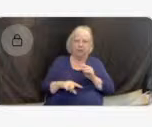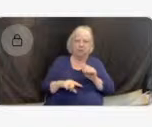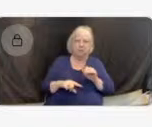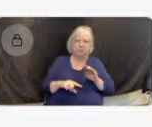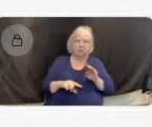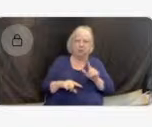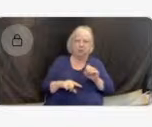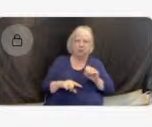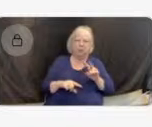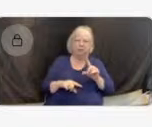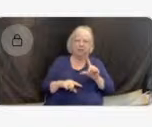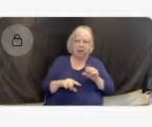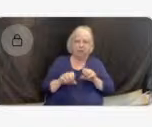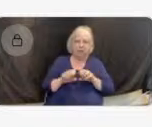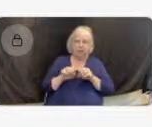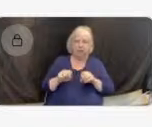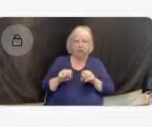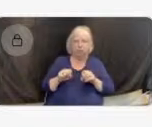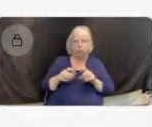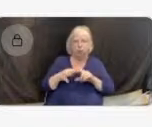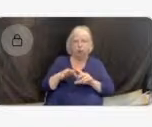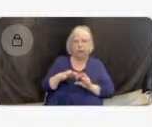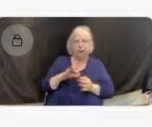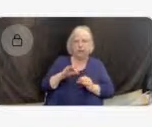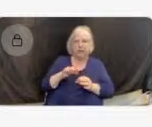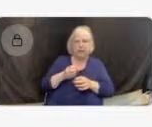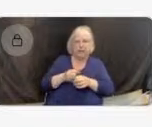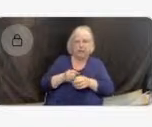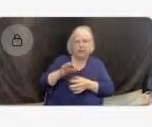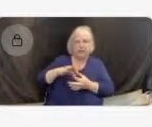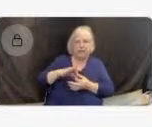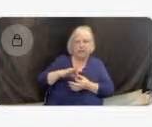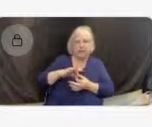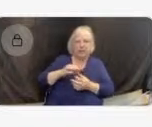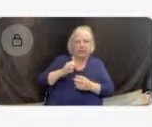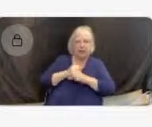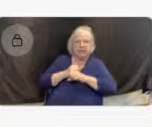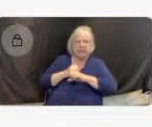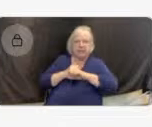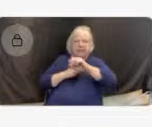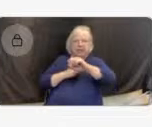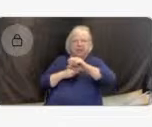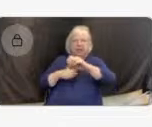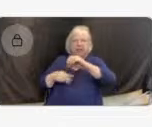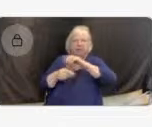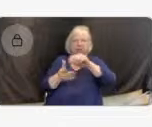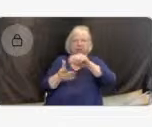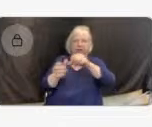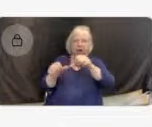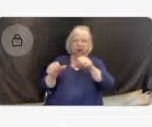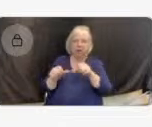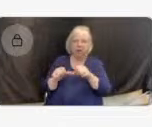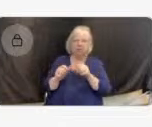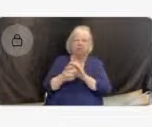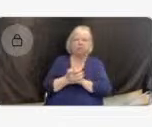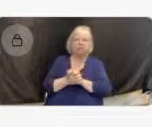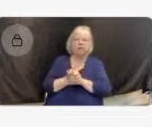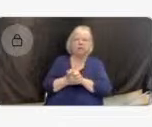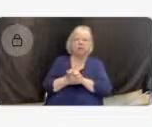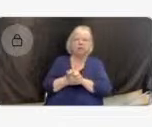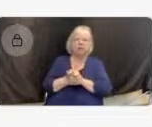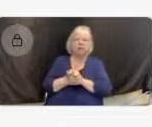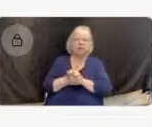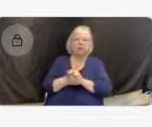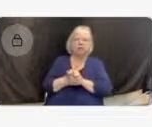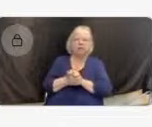going to extend the Mableville system up into this development. CAW contacted us and asked if we could